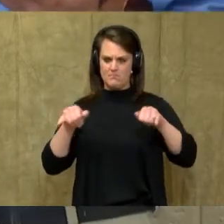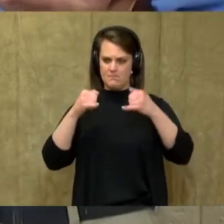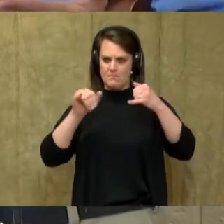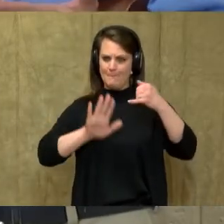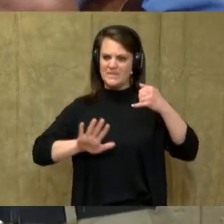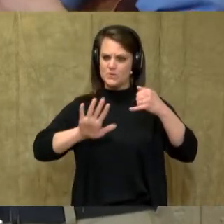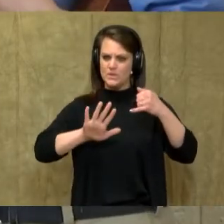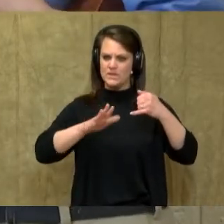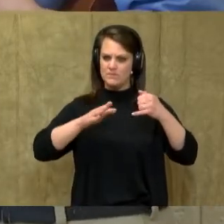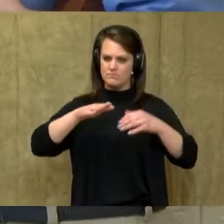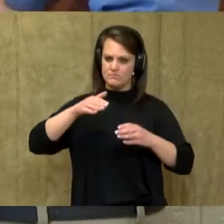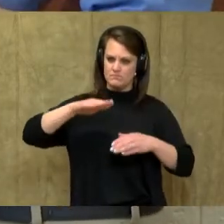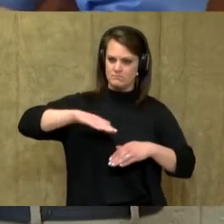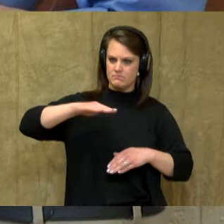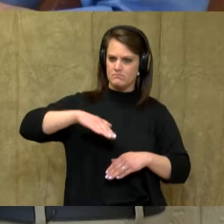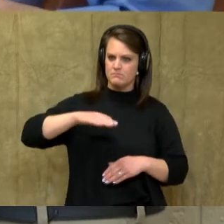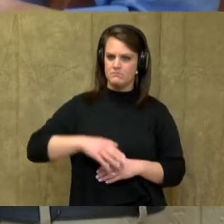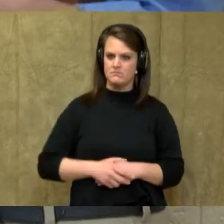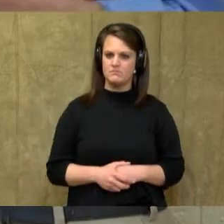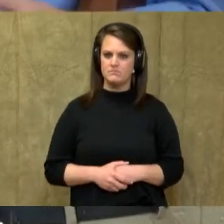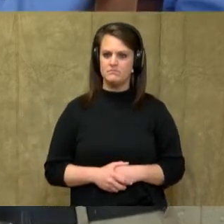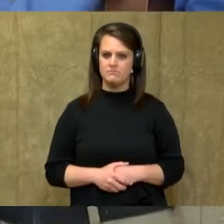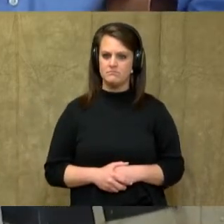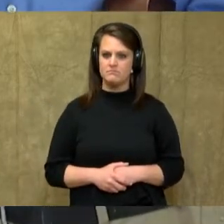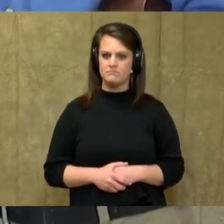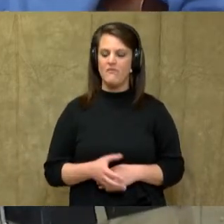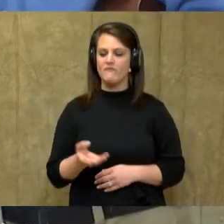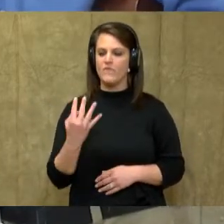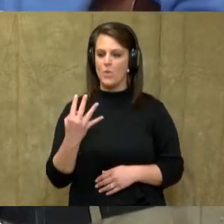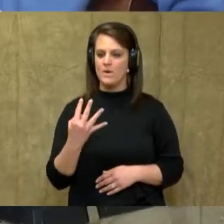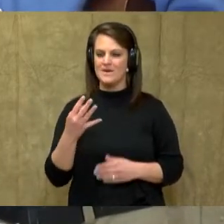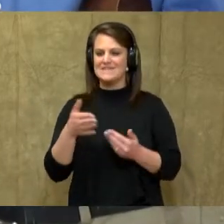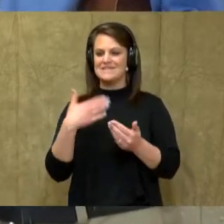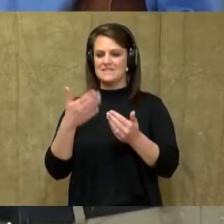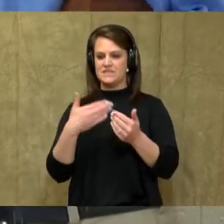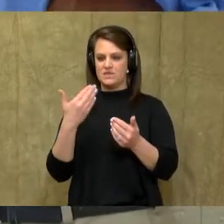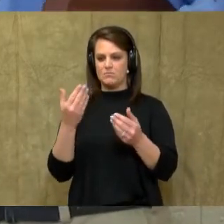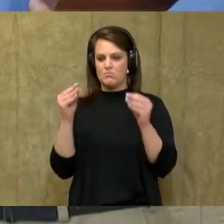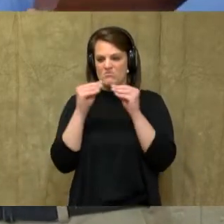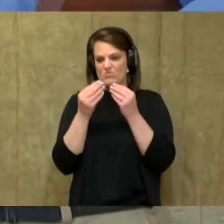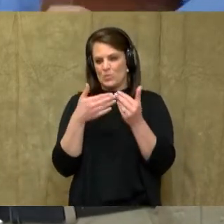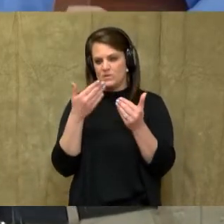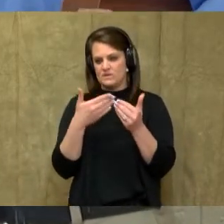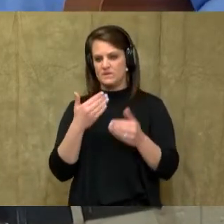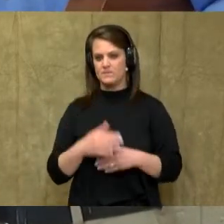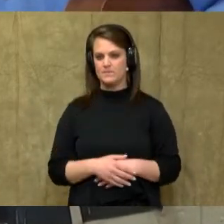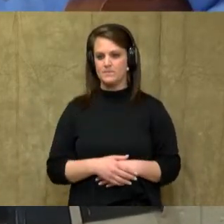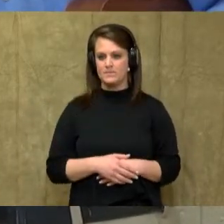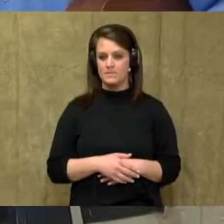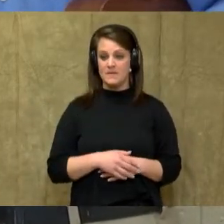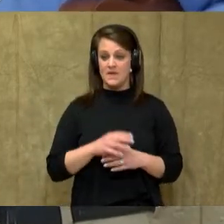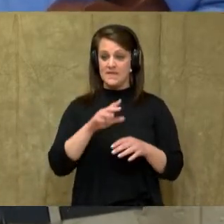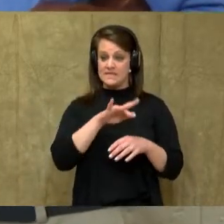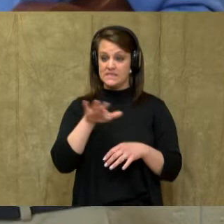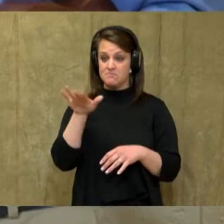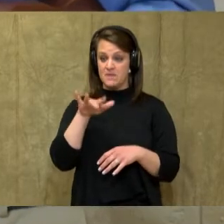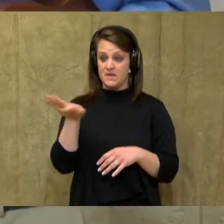We have 4 of them, and this one is a little bit simpler because it spells out a